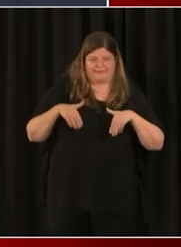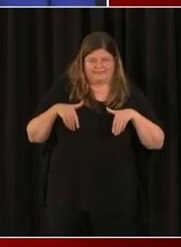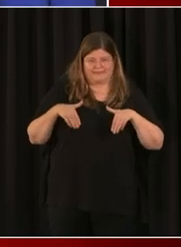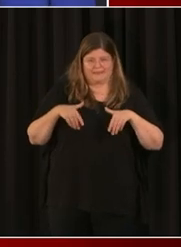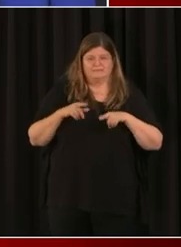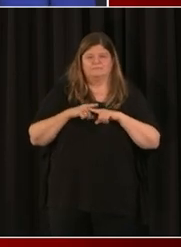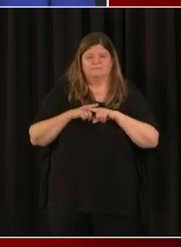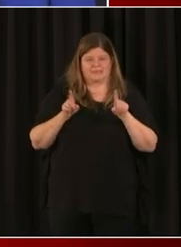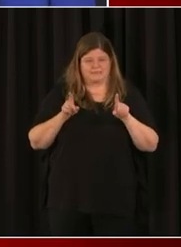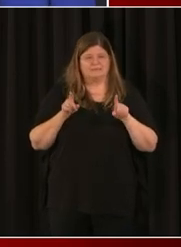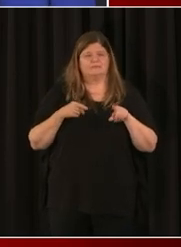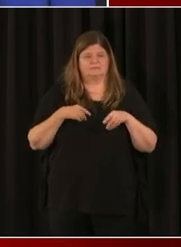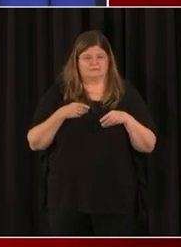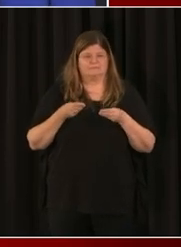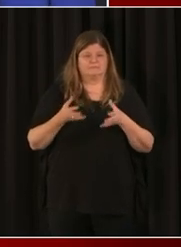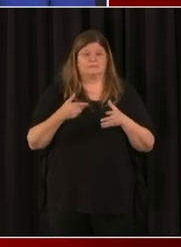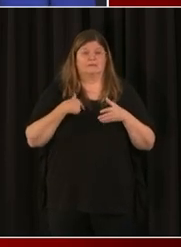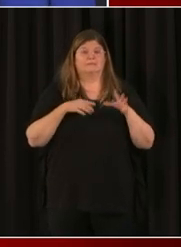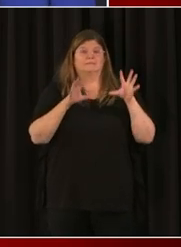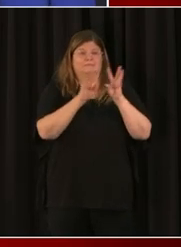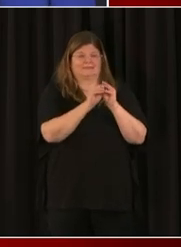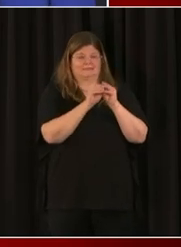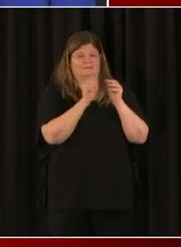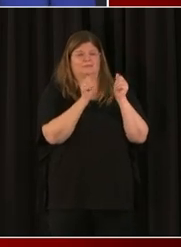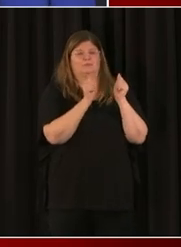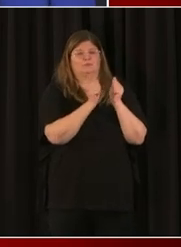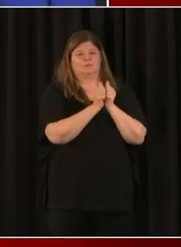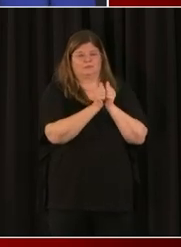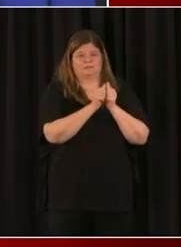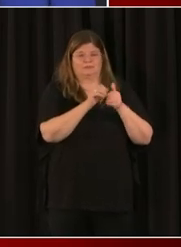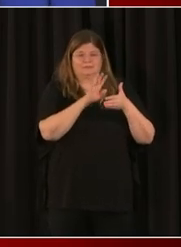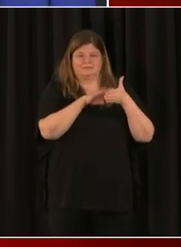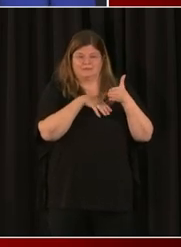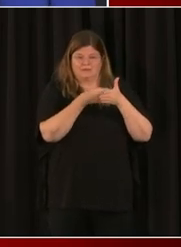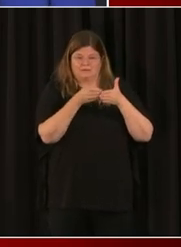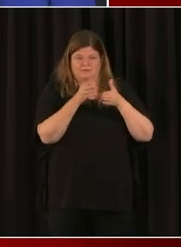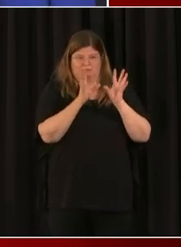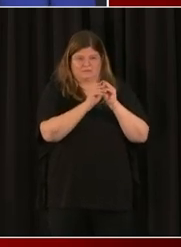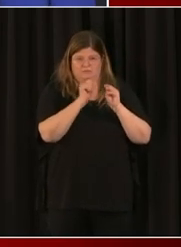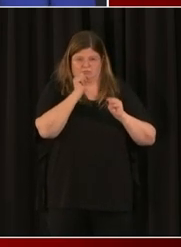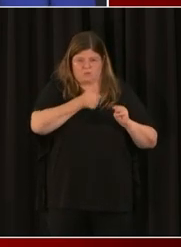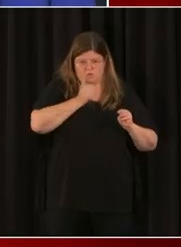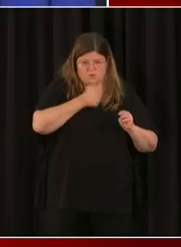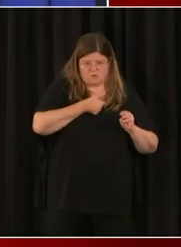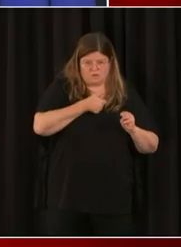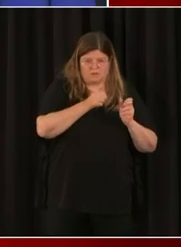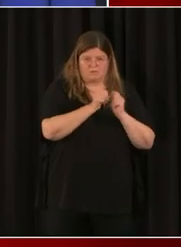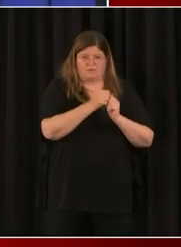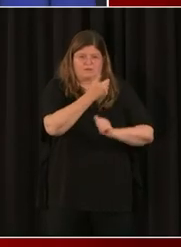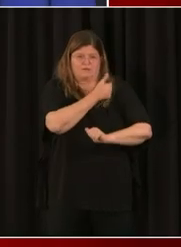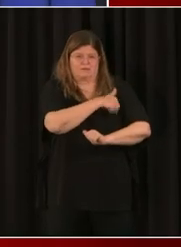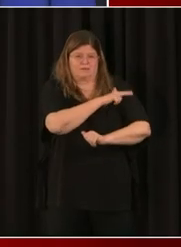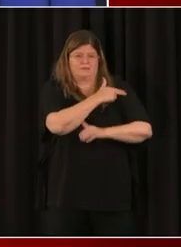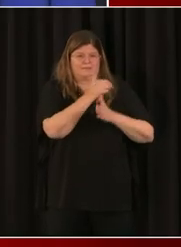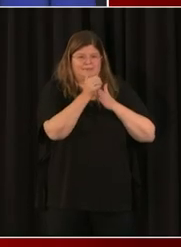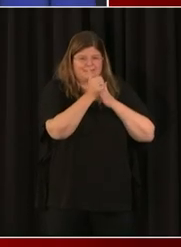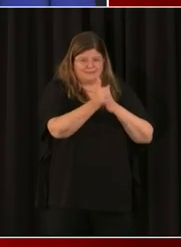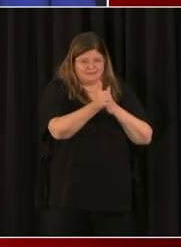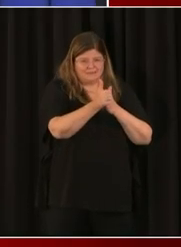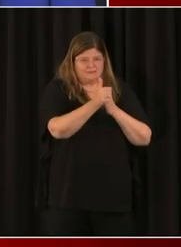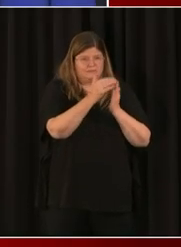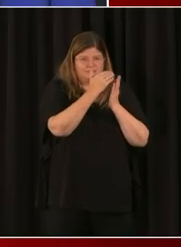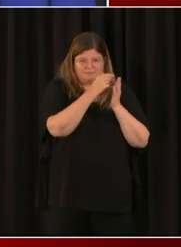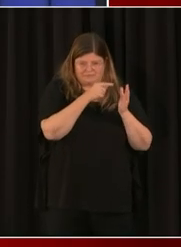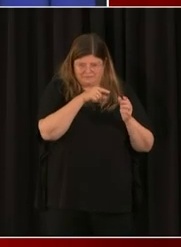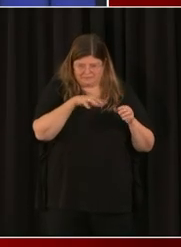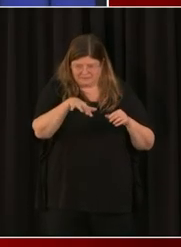healthcare providers. I am meeting with scheduling a meeting tomorrow morning with hospital leaderships and their clinical